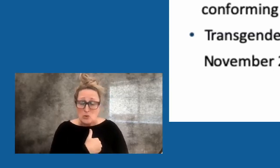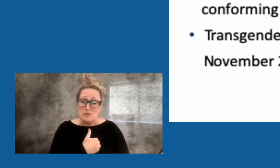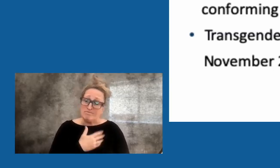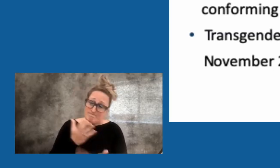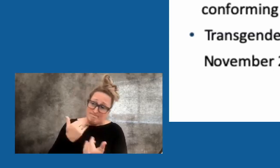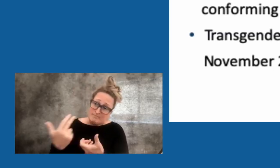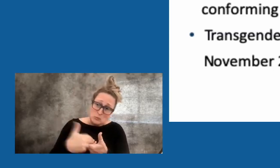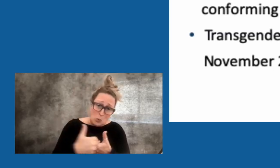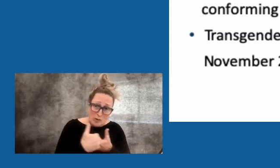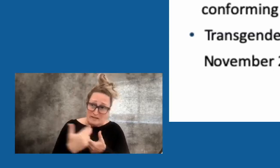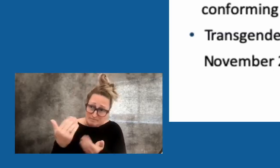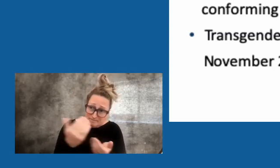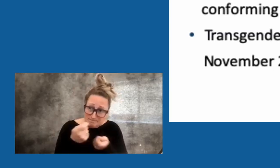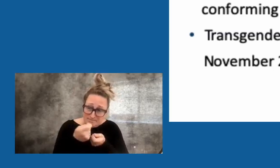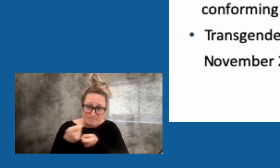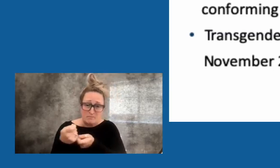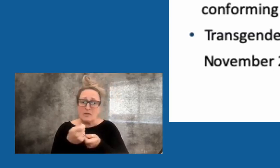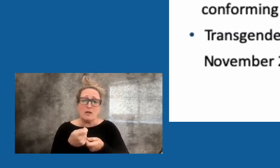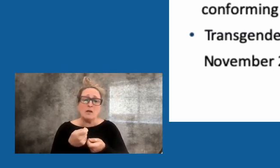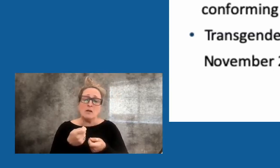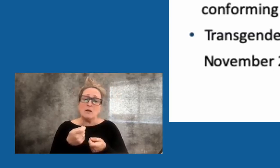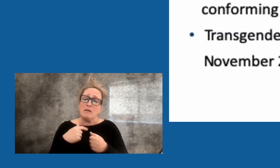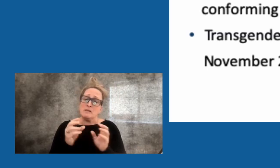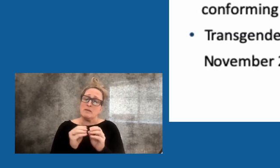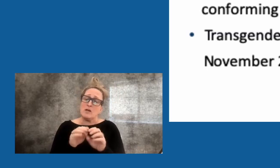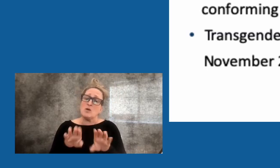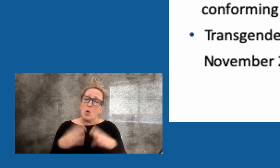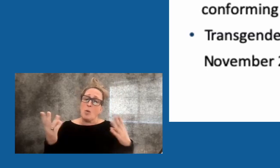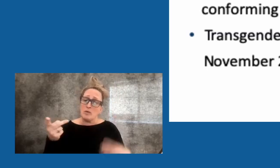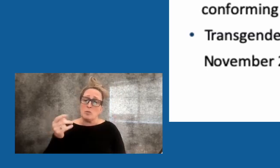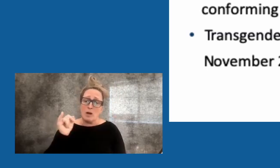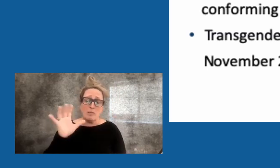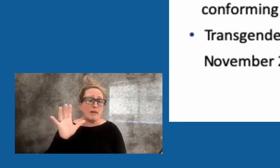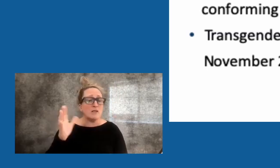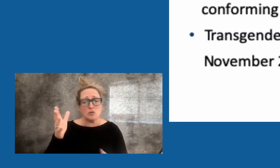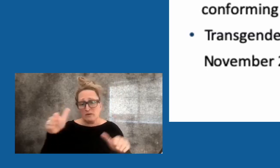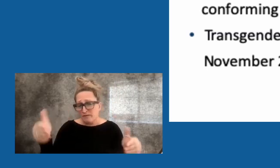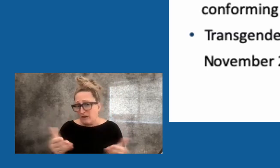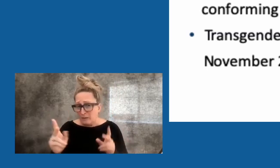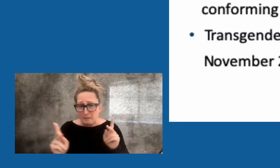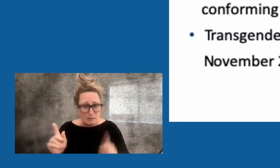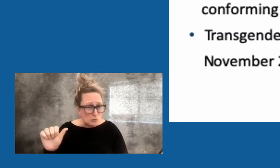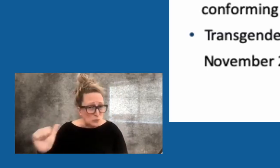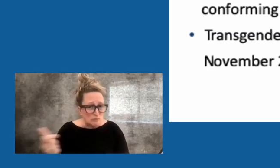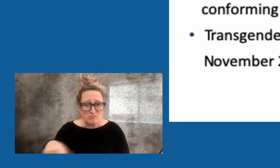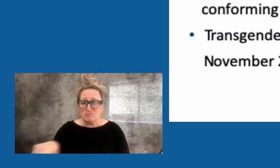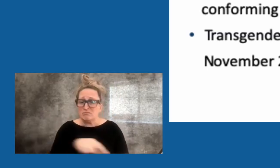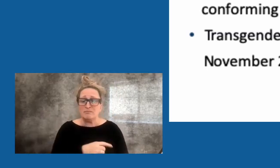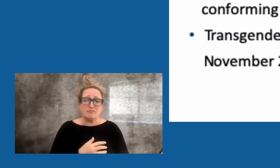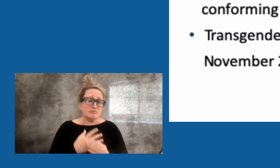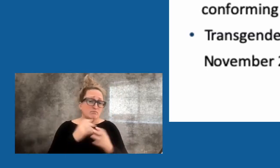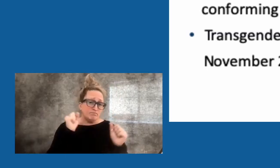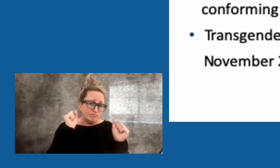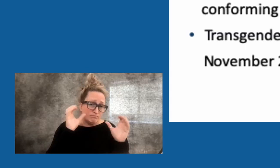to come and join us. This meeting is also open to the public, so feel free to invite members of the public. We have an